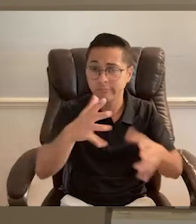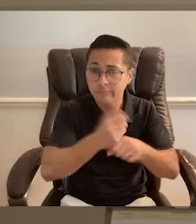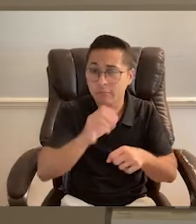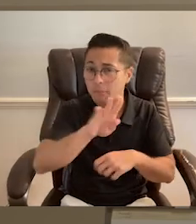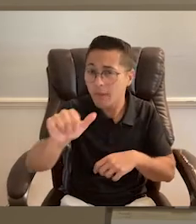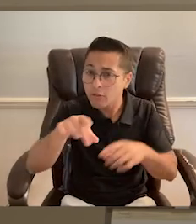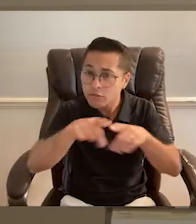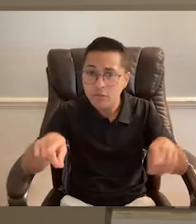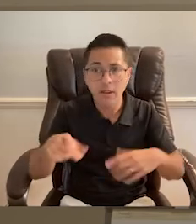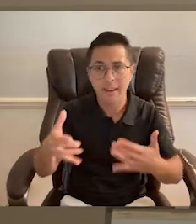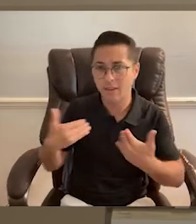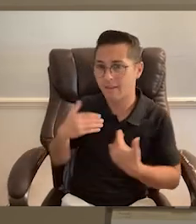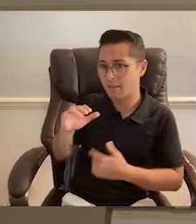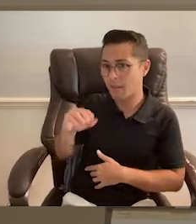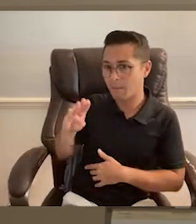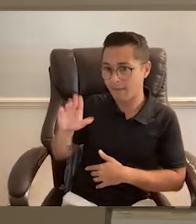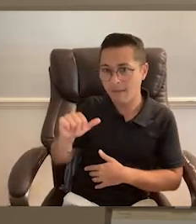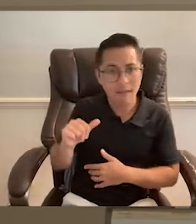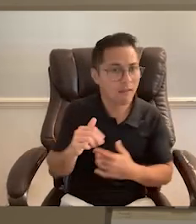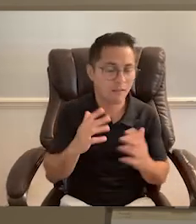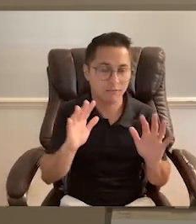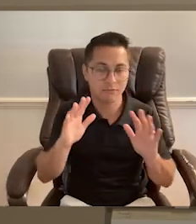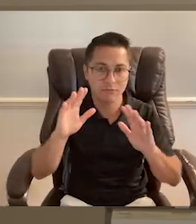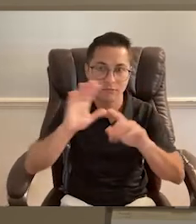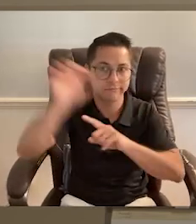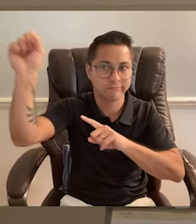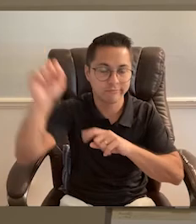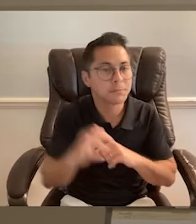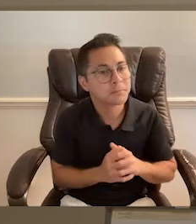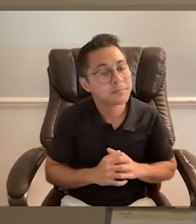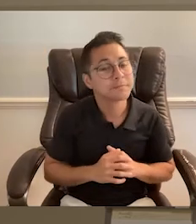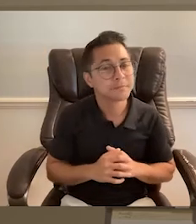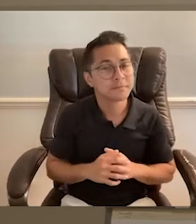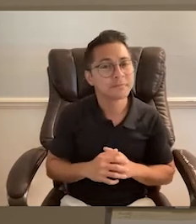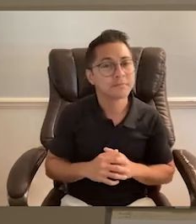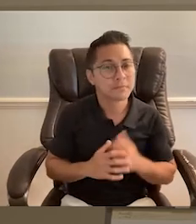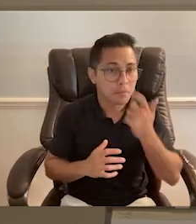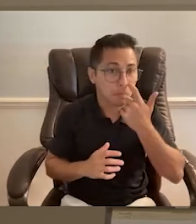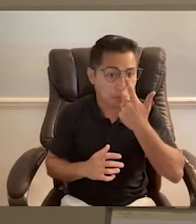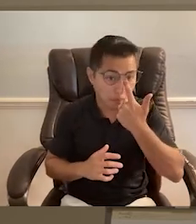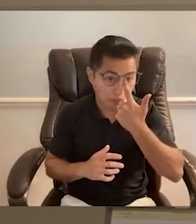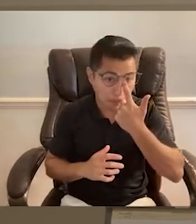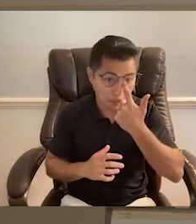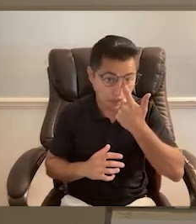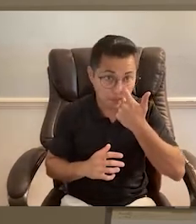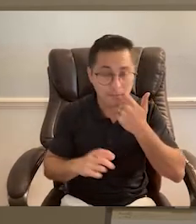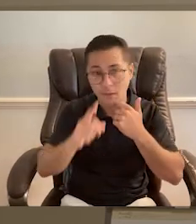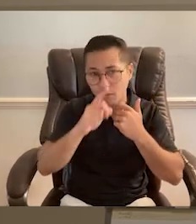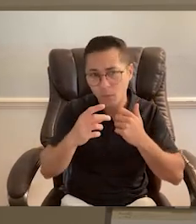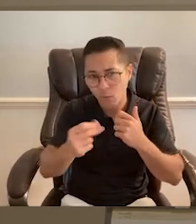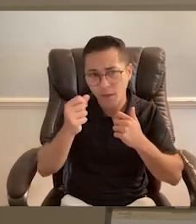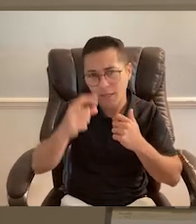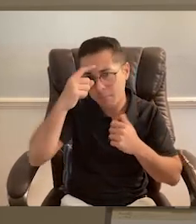going to connect with the needs of people with disabilities. So we think we're actually producing better engineers because they're thinking about universal design.